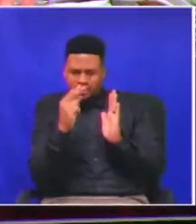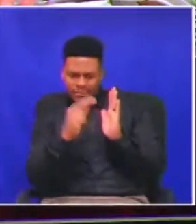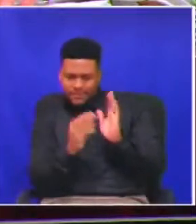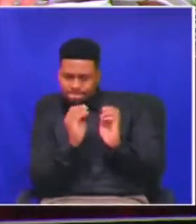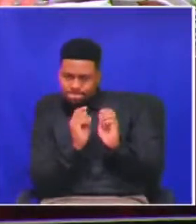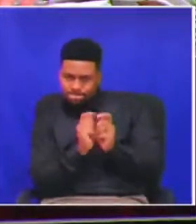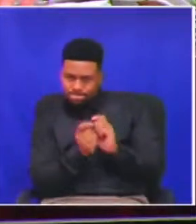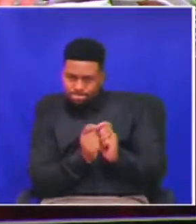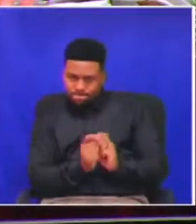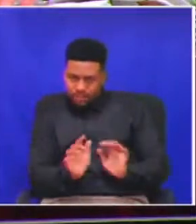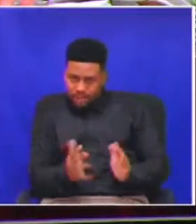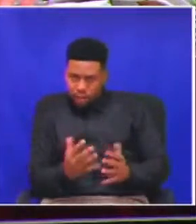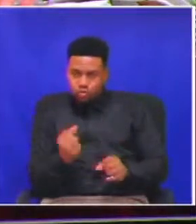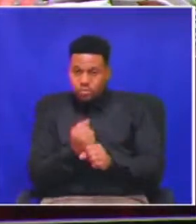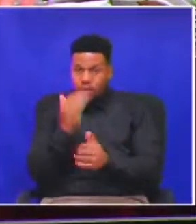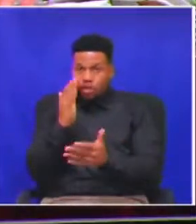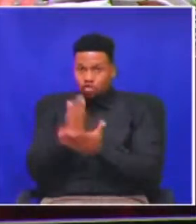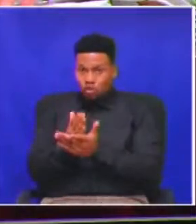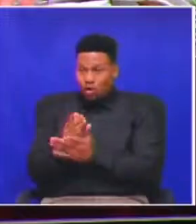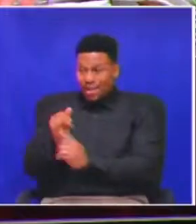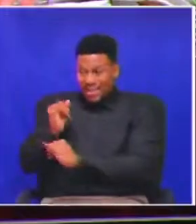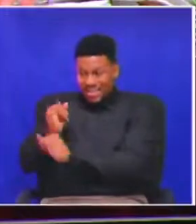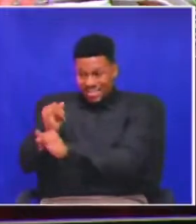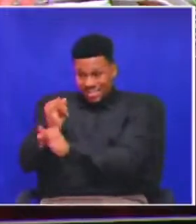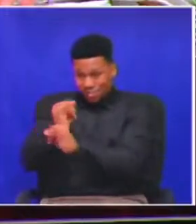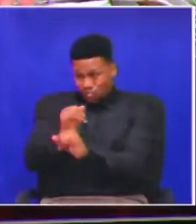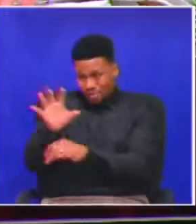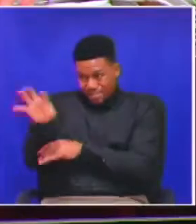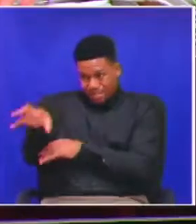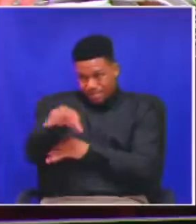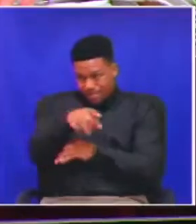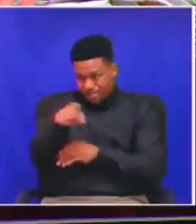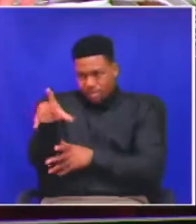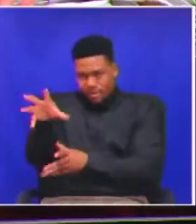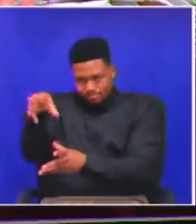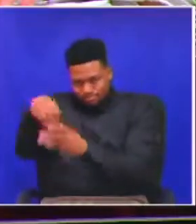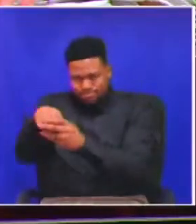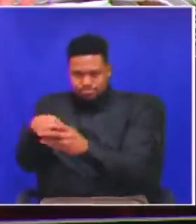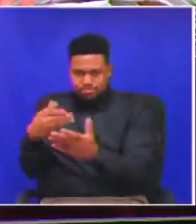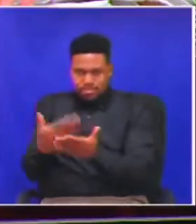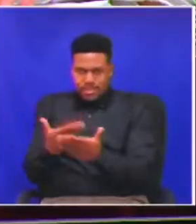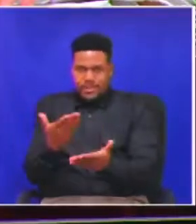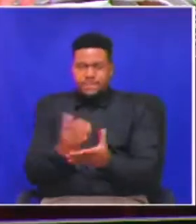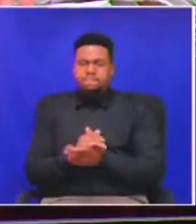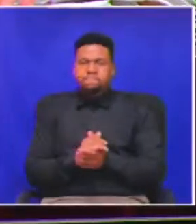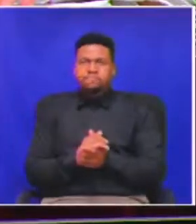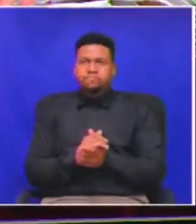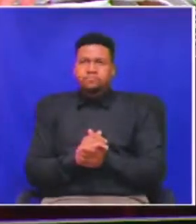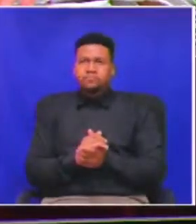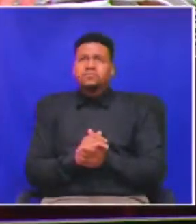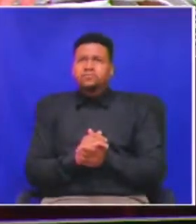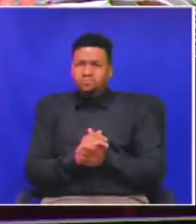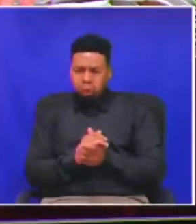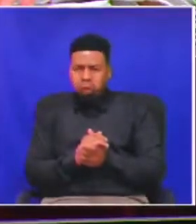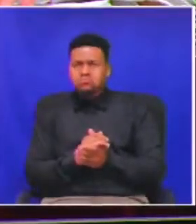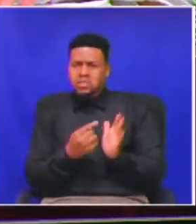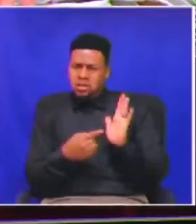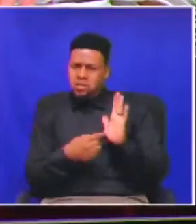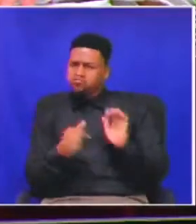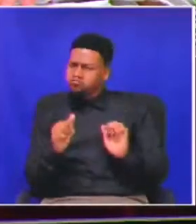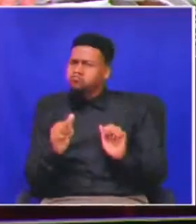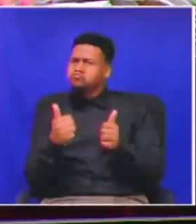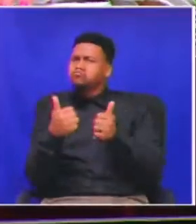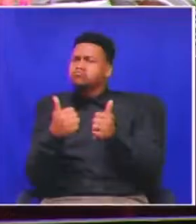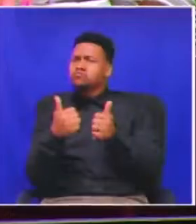embedded in our way of doing things. I think it has credibility. It did prove itself to